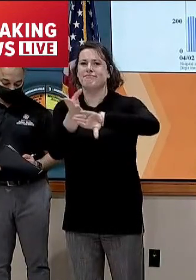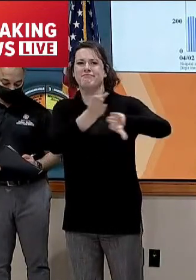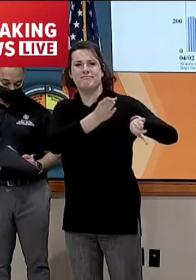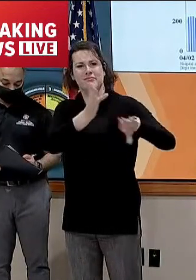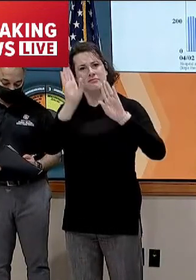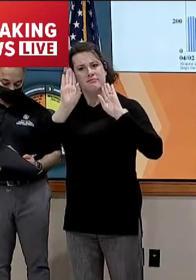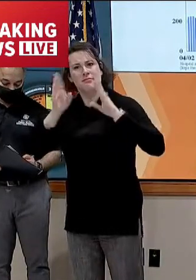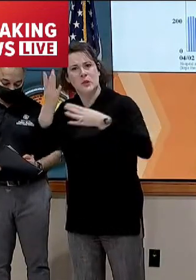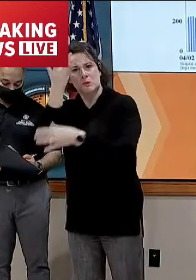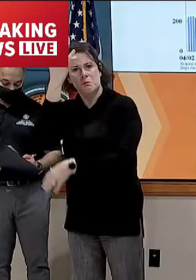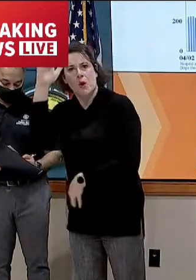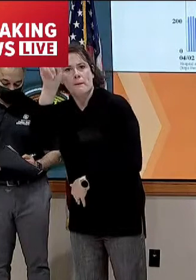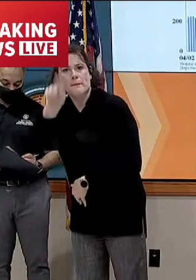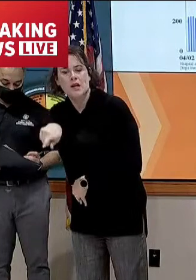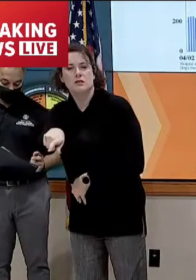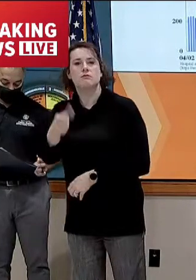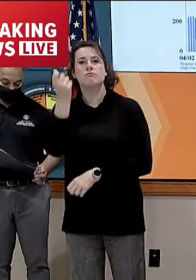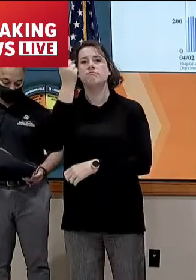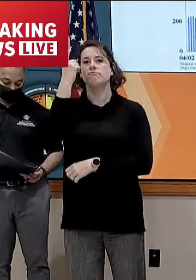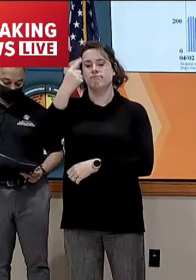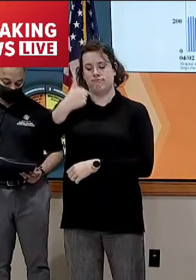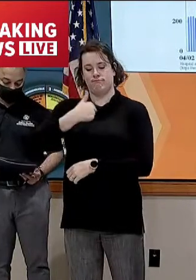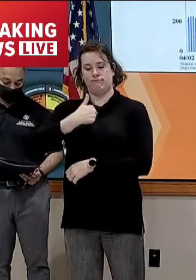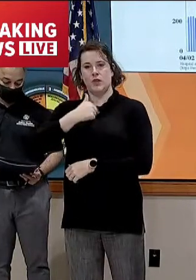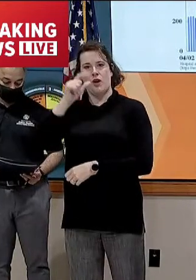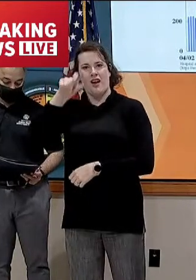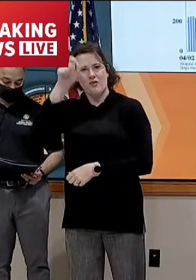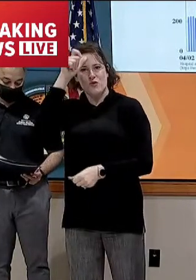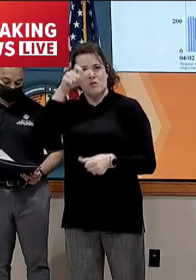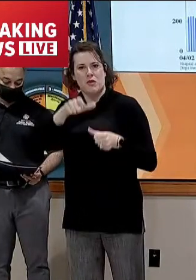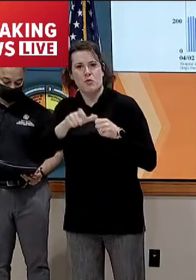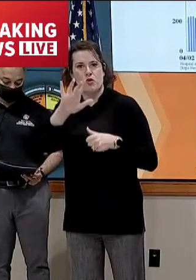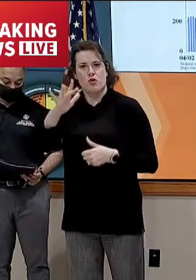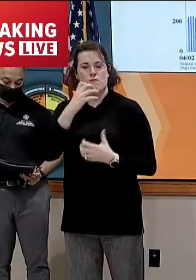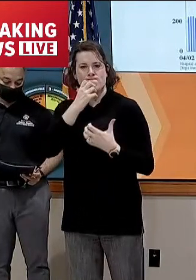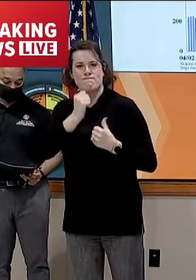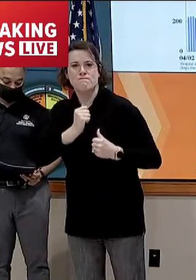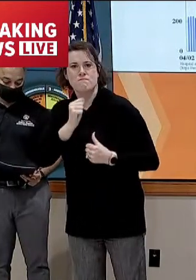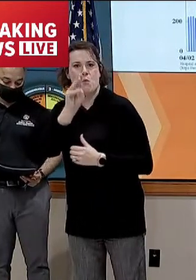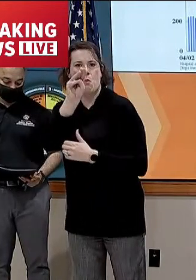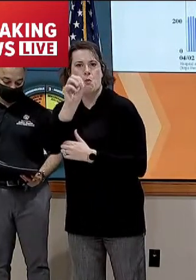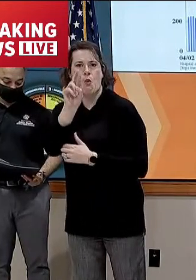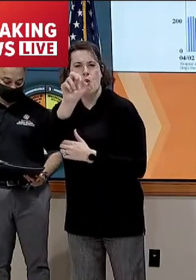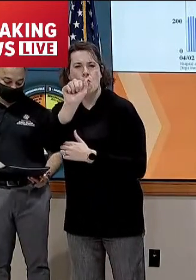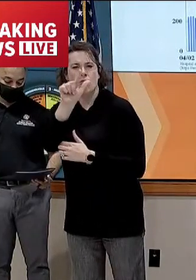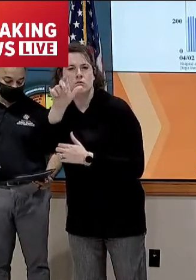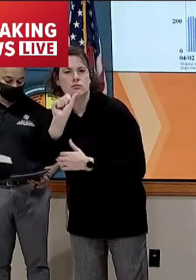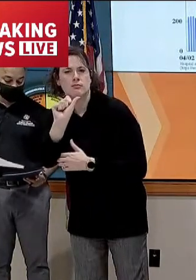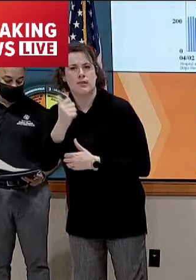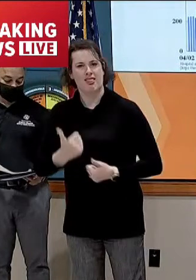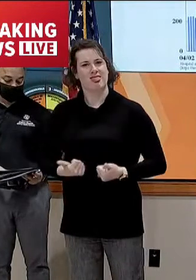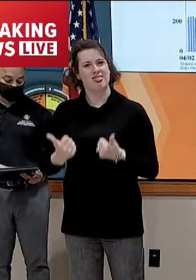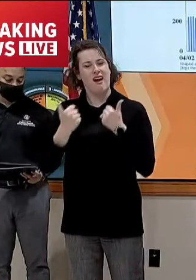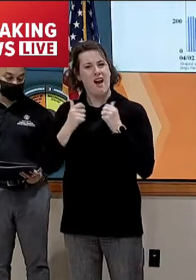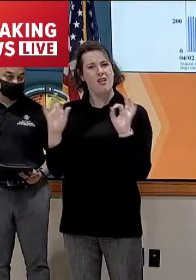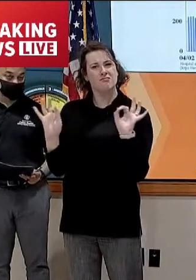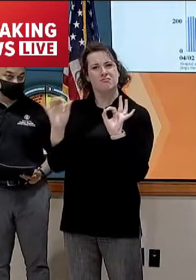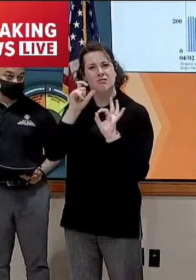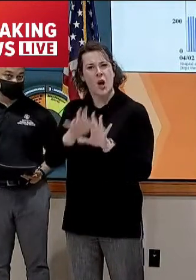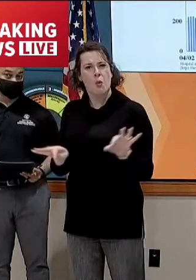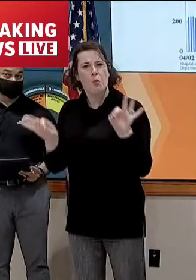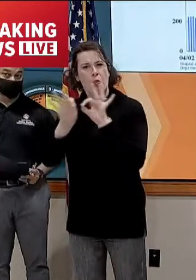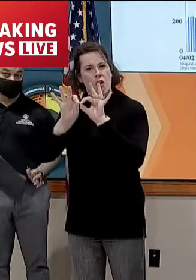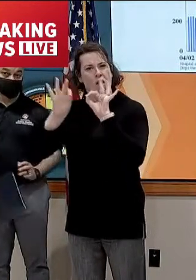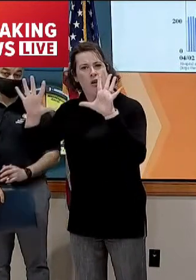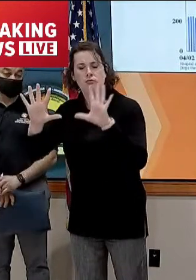me, we have to remember our moral compass. Lives are not collateral damage. We have to remember who